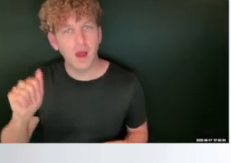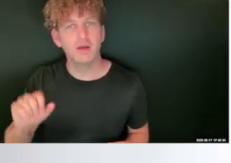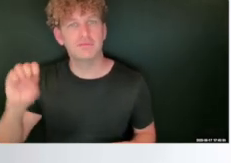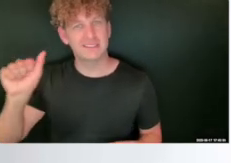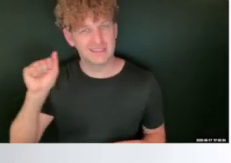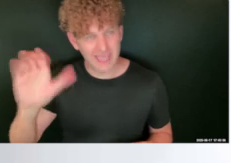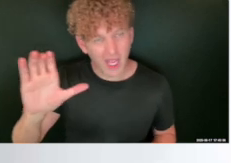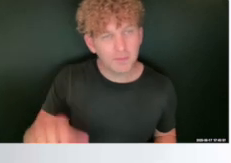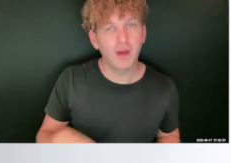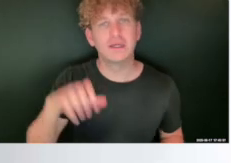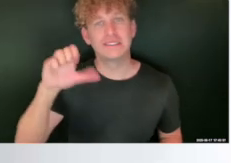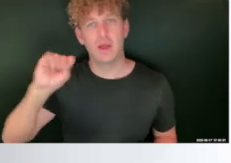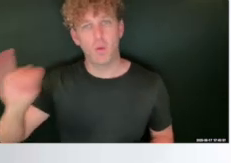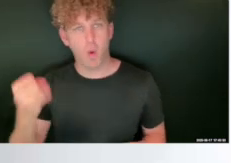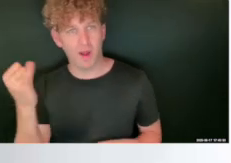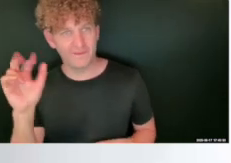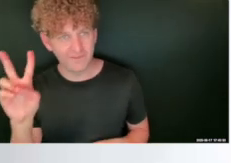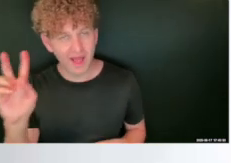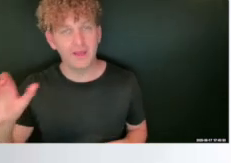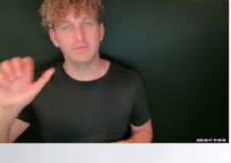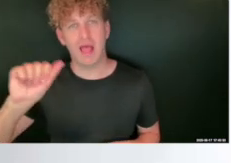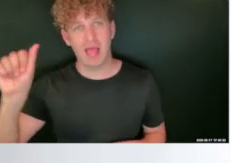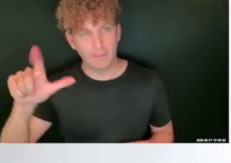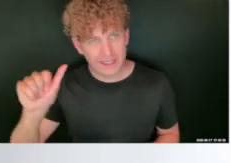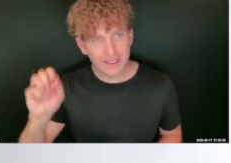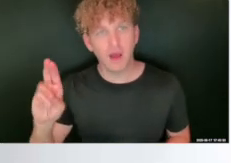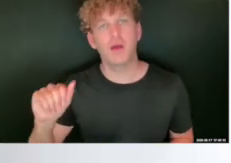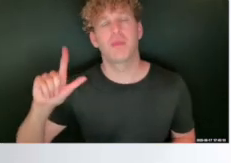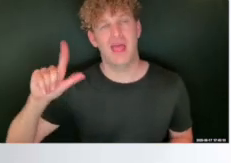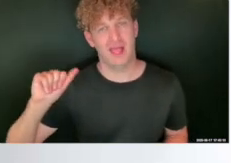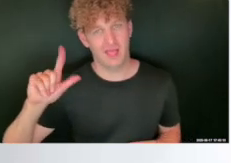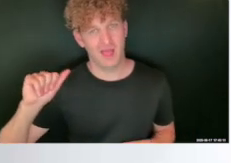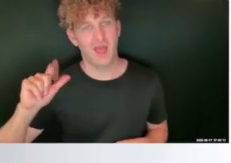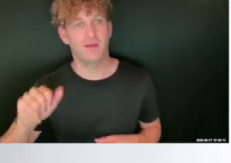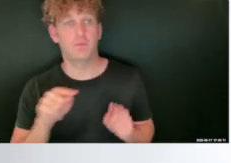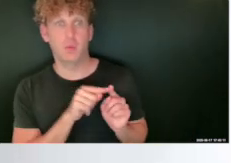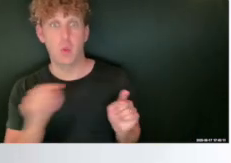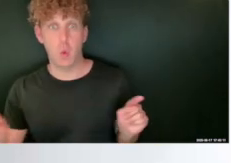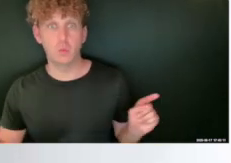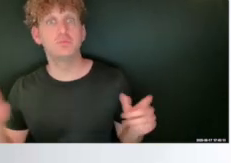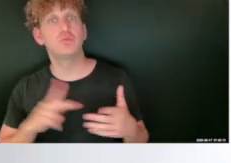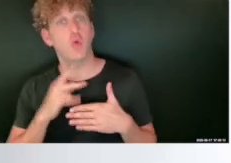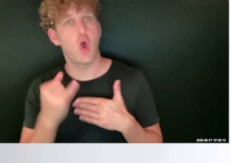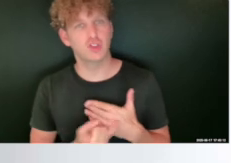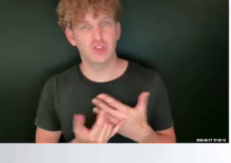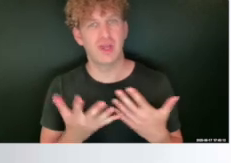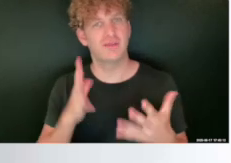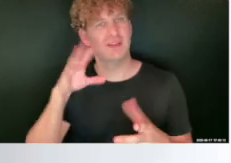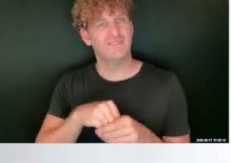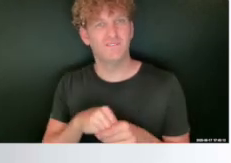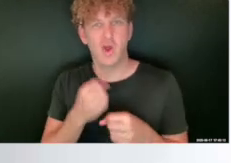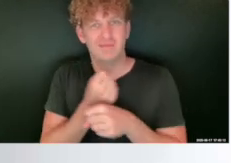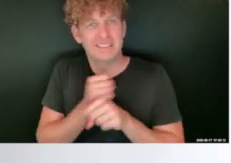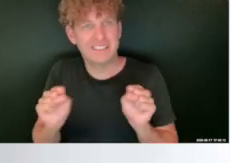for innovative transportation solutions. I'll now hand things over to my colleague, Catherine,